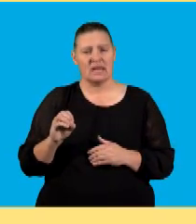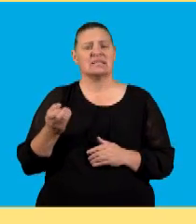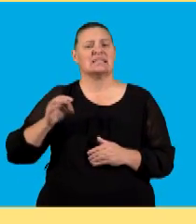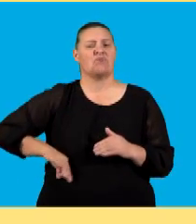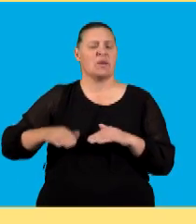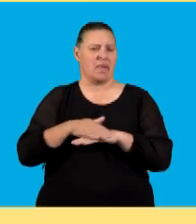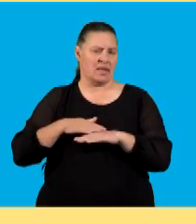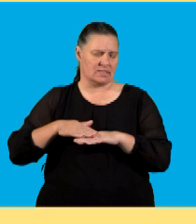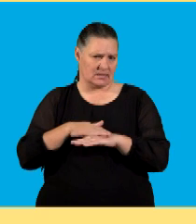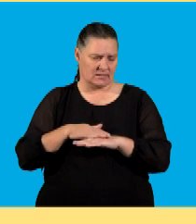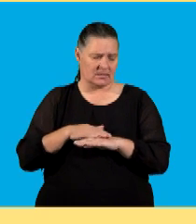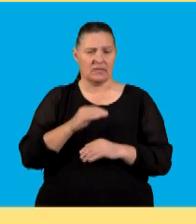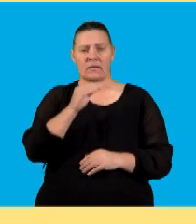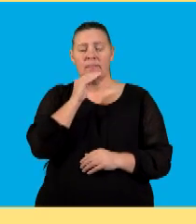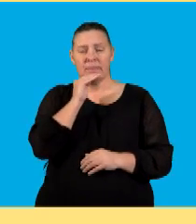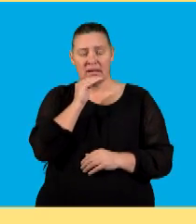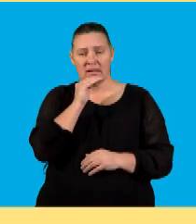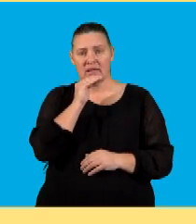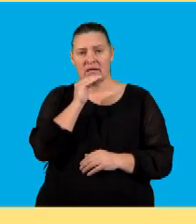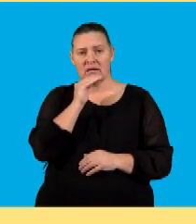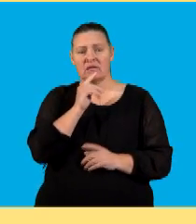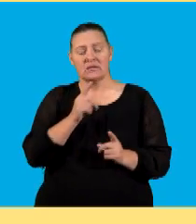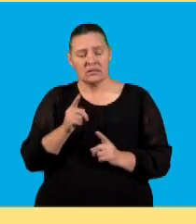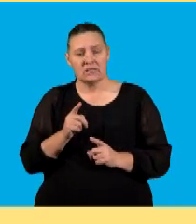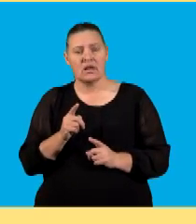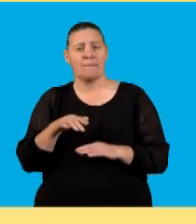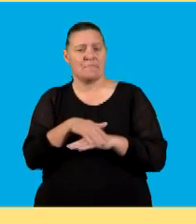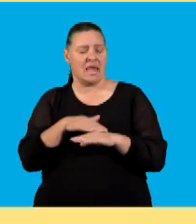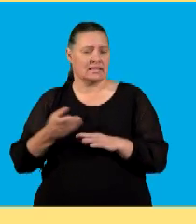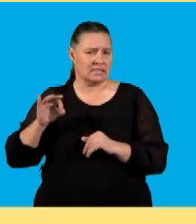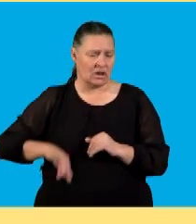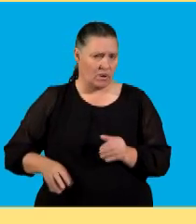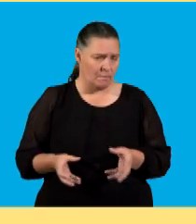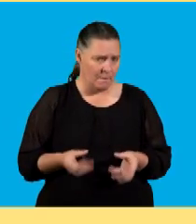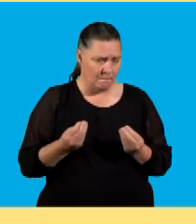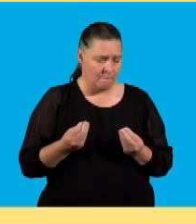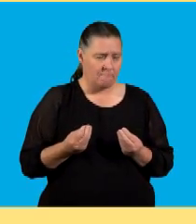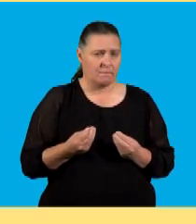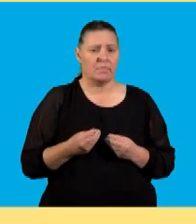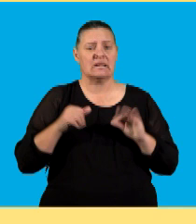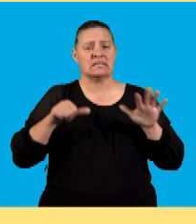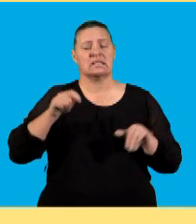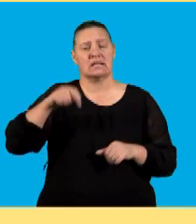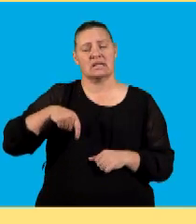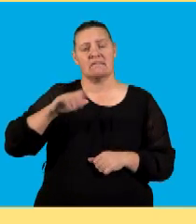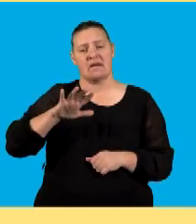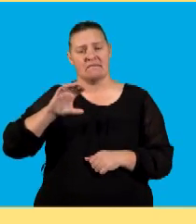the basic salary. That means I'm going to come and take my basic salary, which is